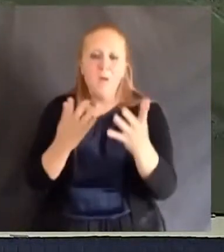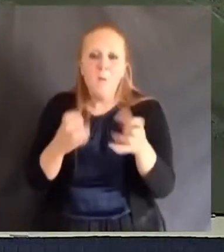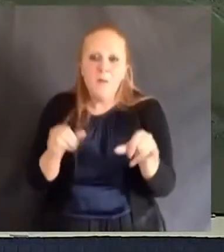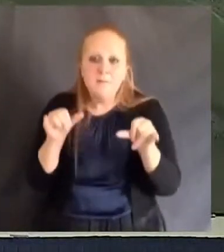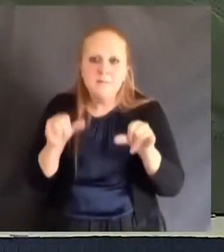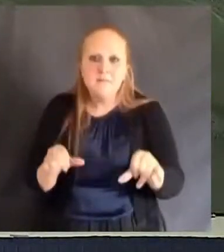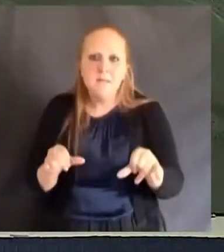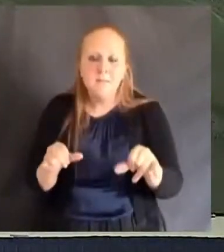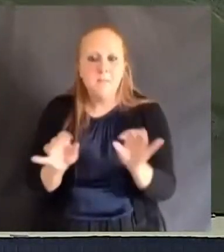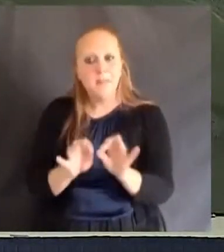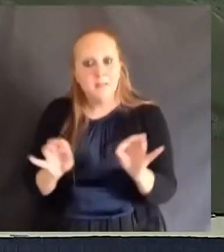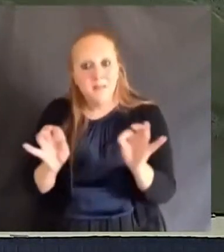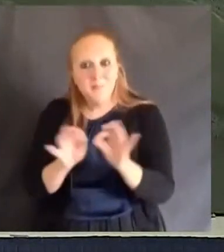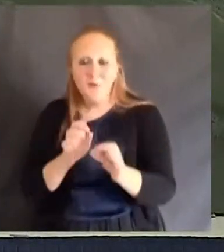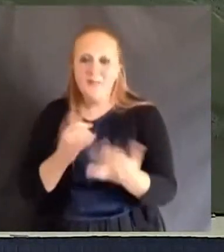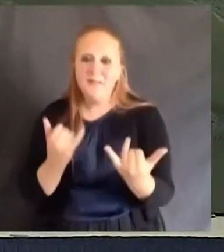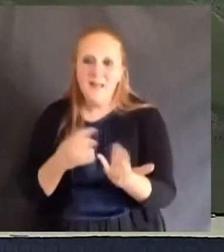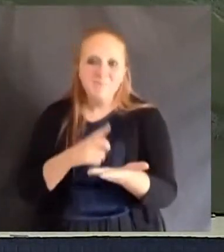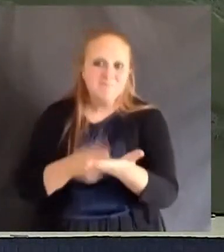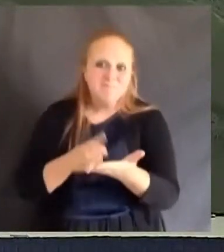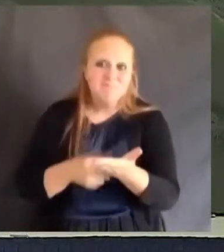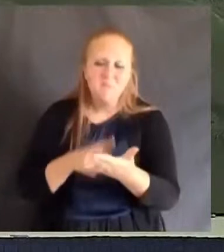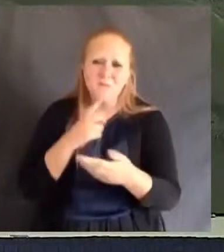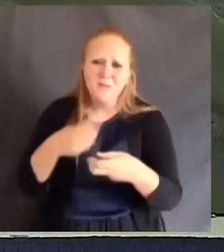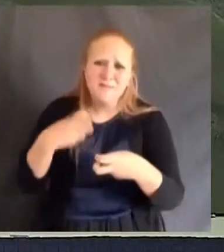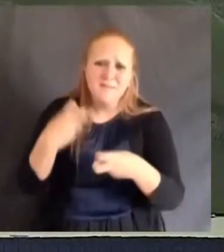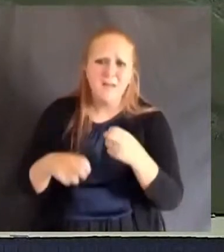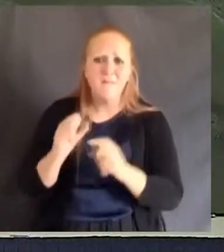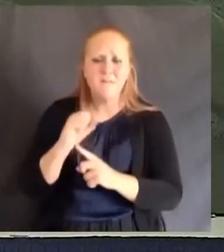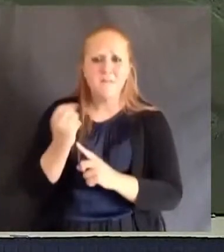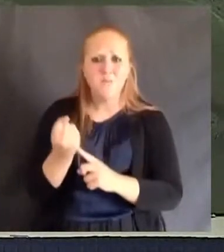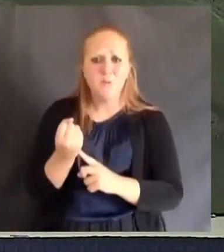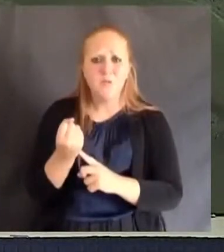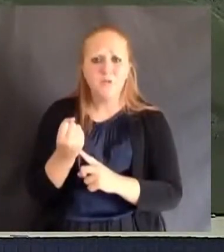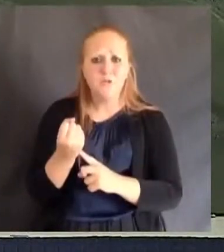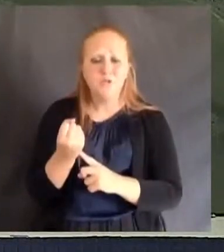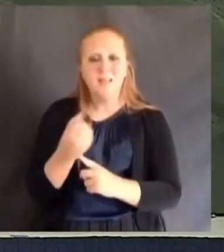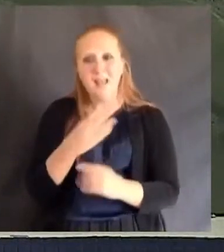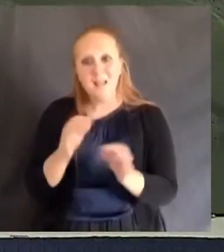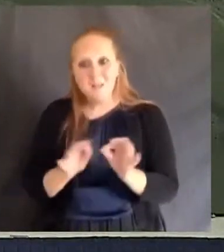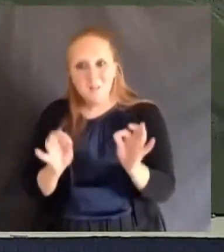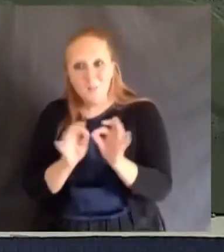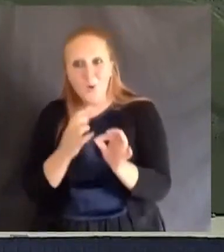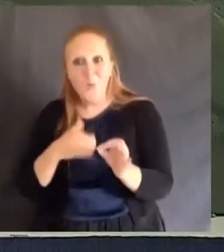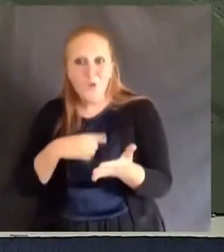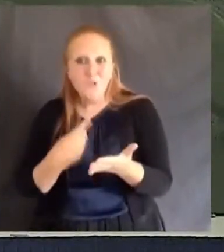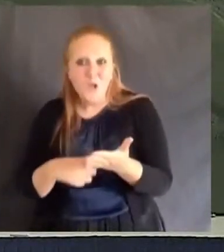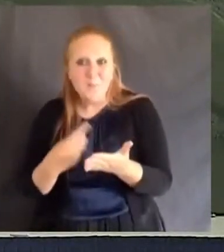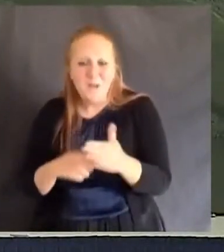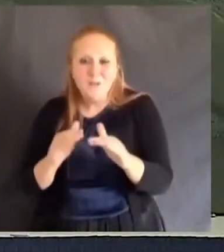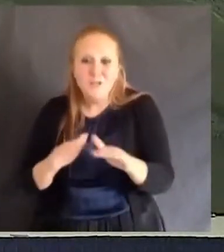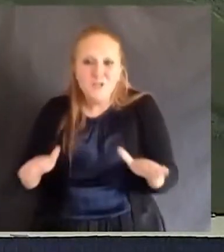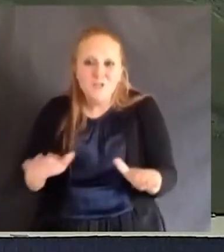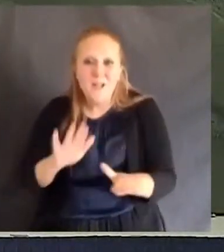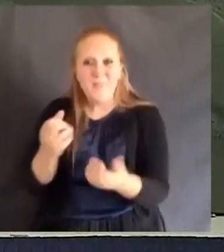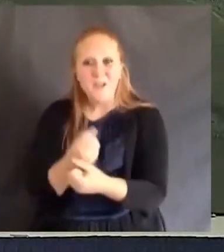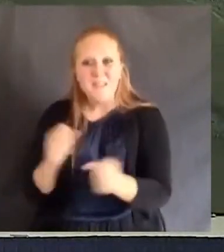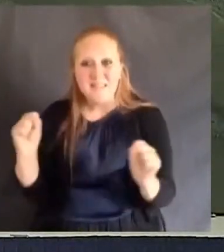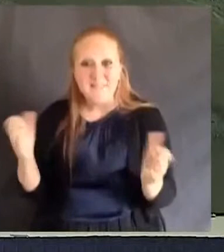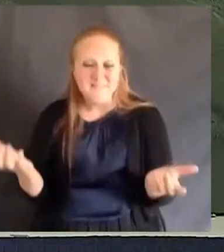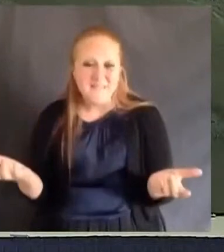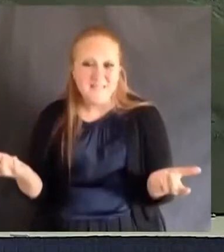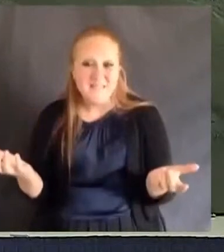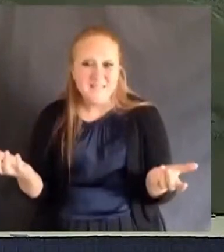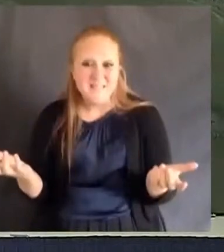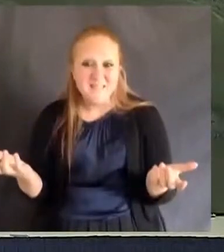a difficult situation. And you're talking about the safety of children. you know, God